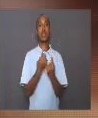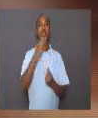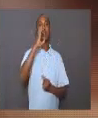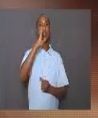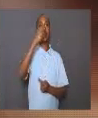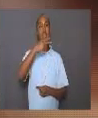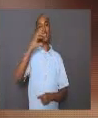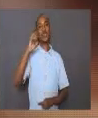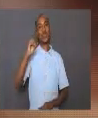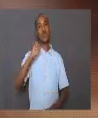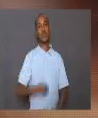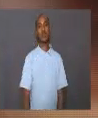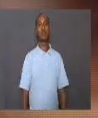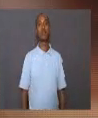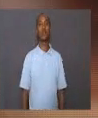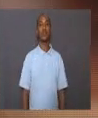CHO.